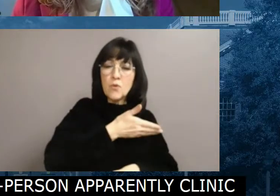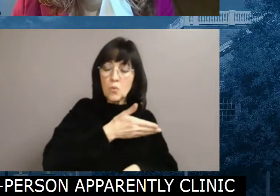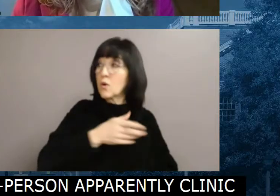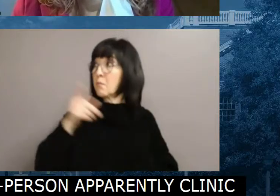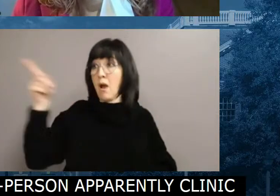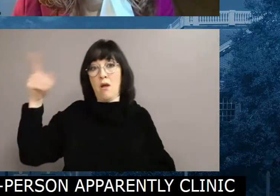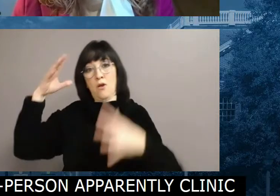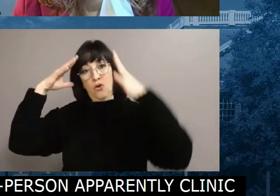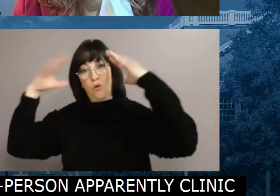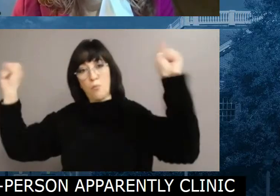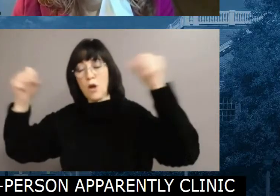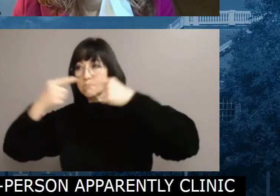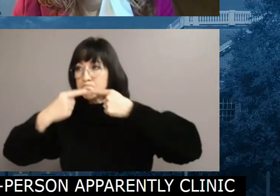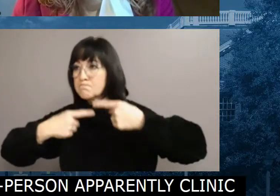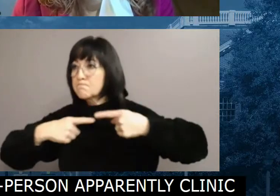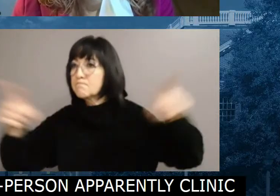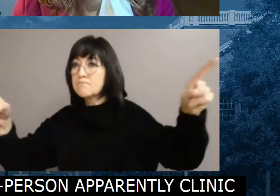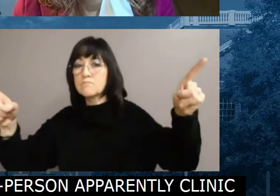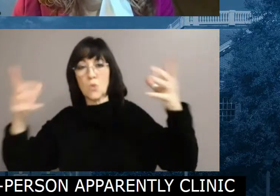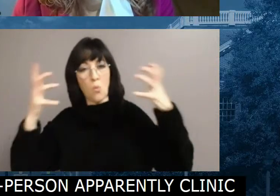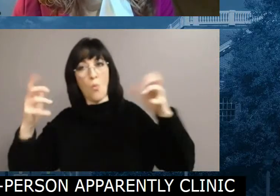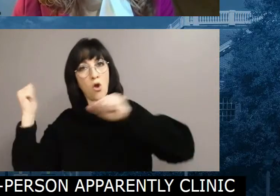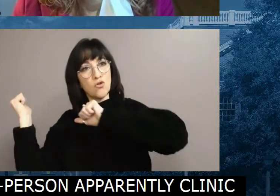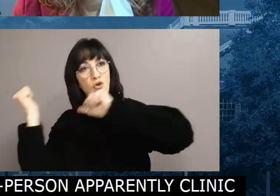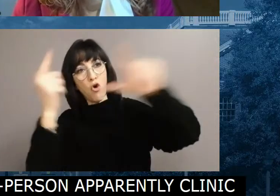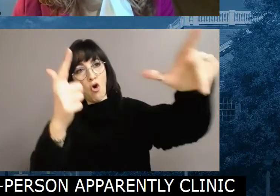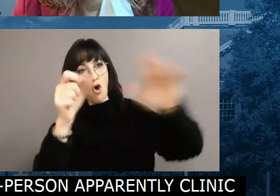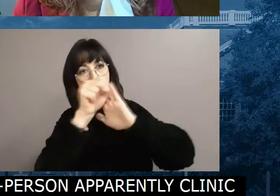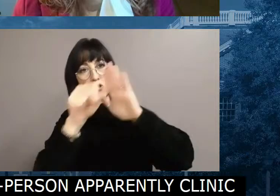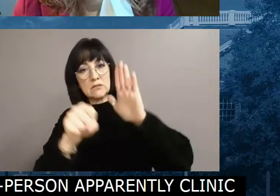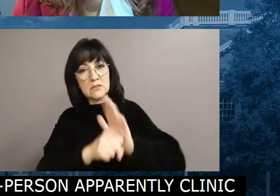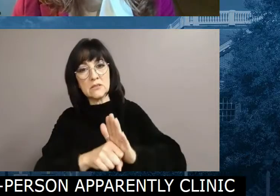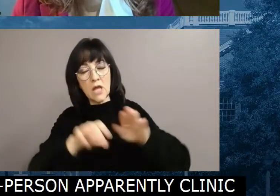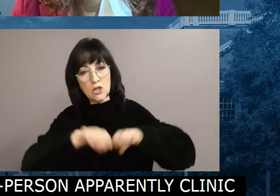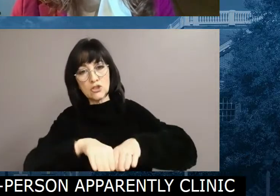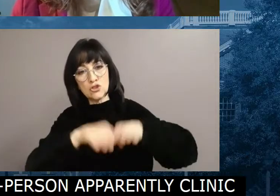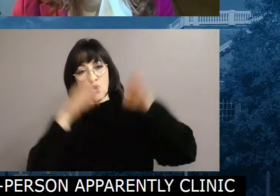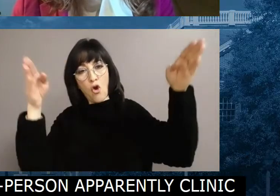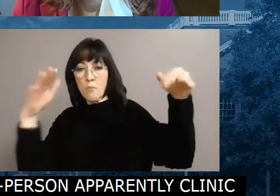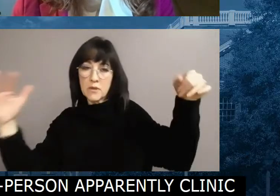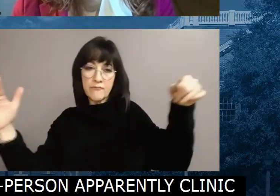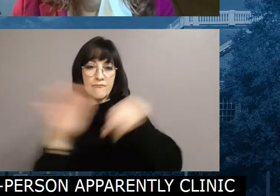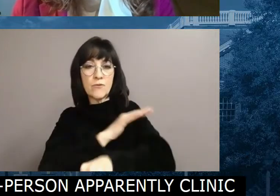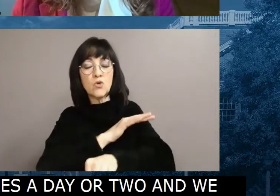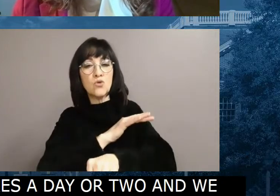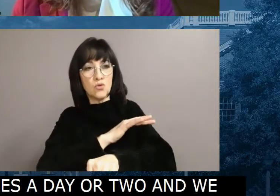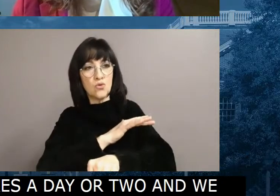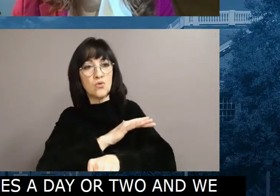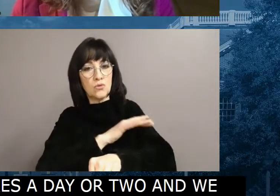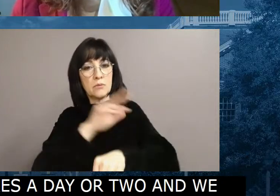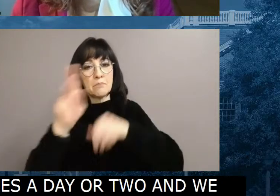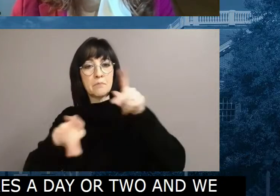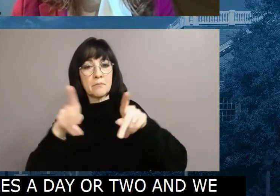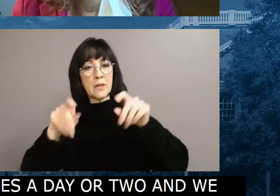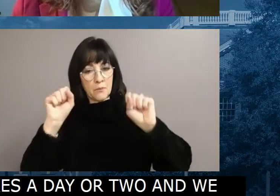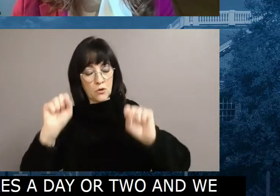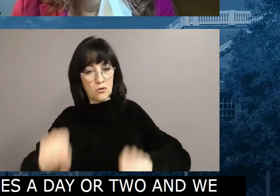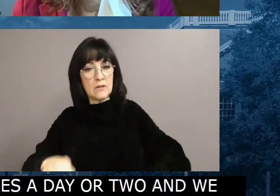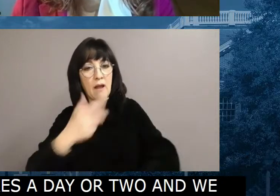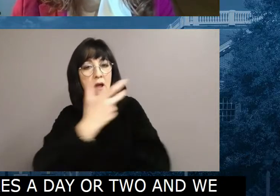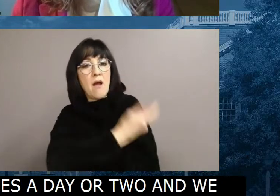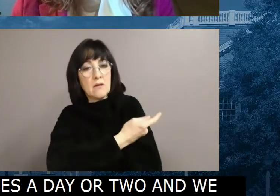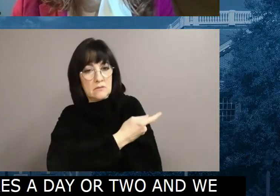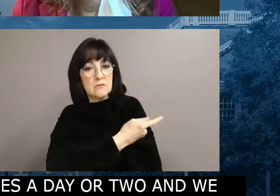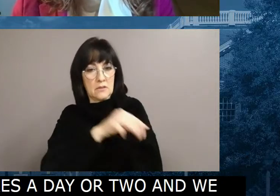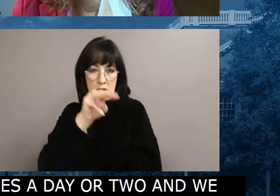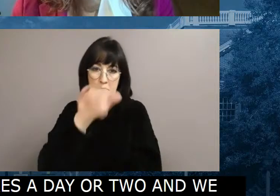came out and directed all states to open up by May the 1st. We just, to achieve our